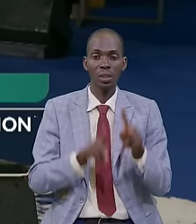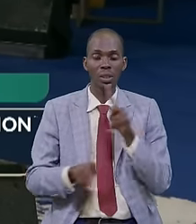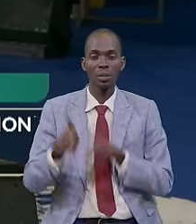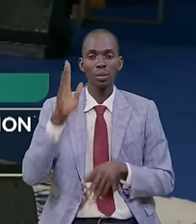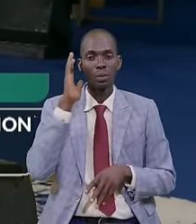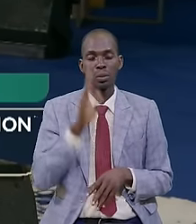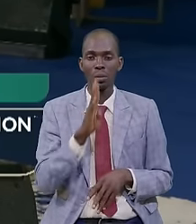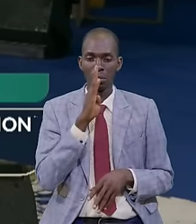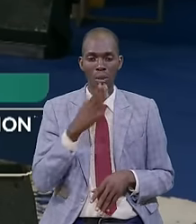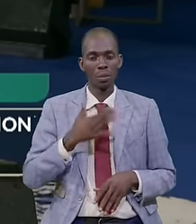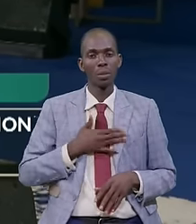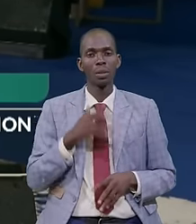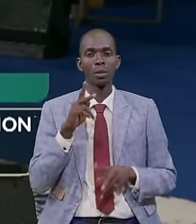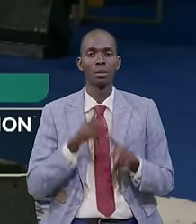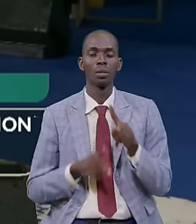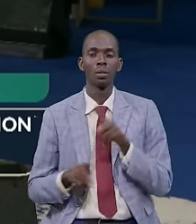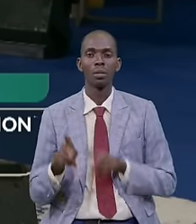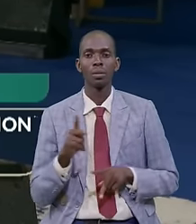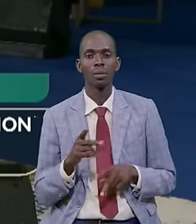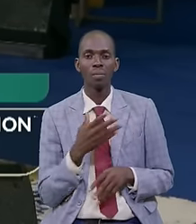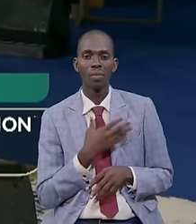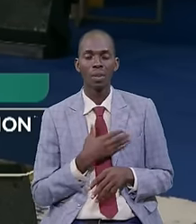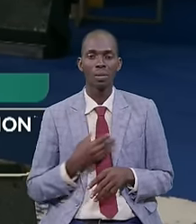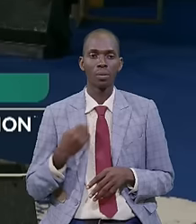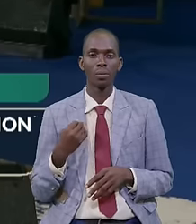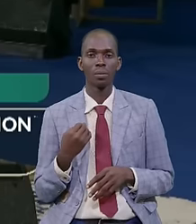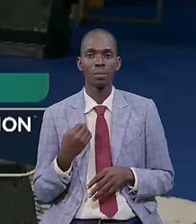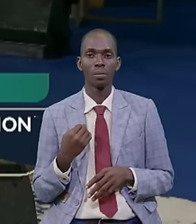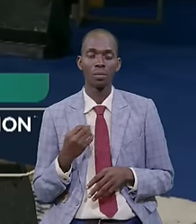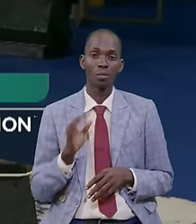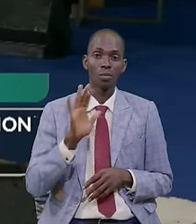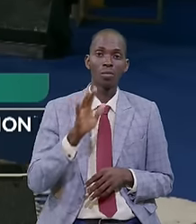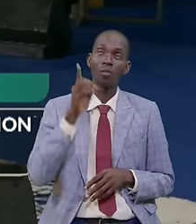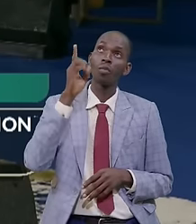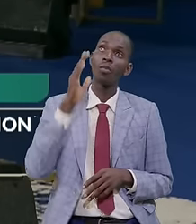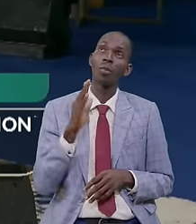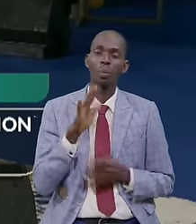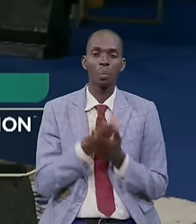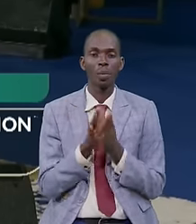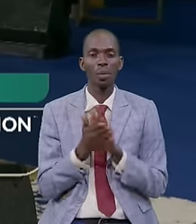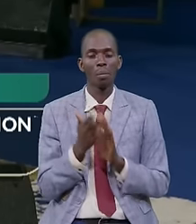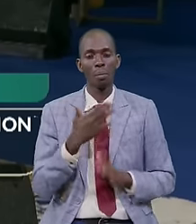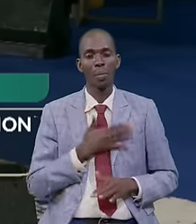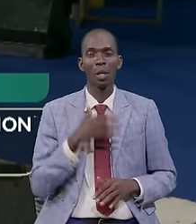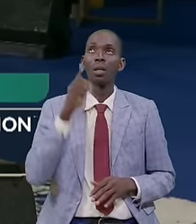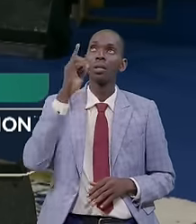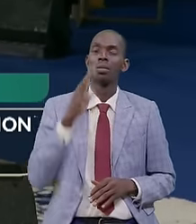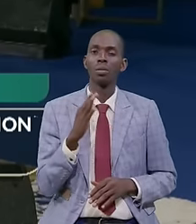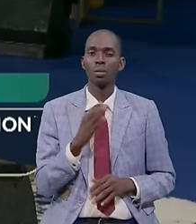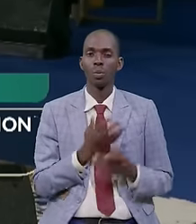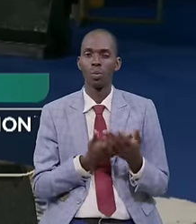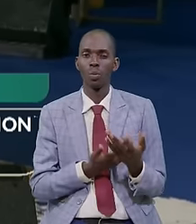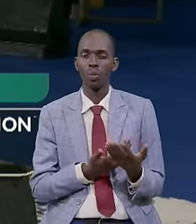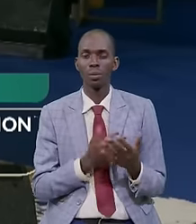my people, and thy God my God. Hold on there.